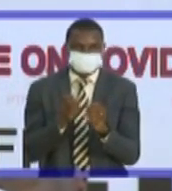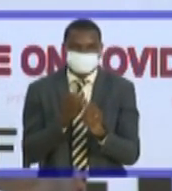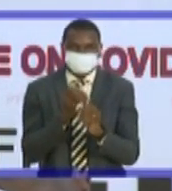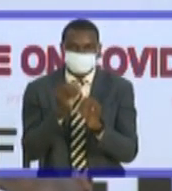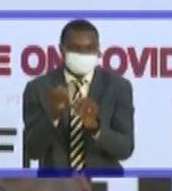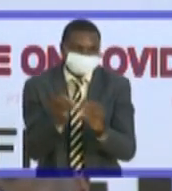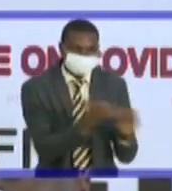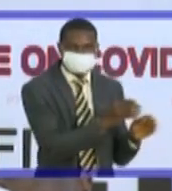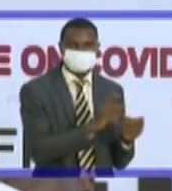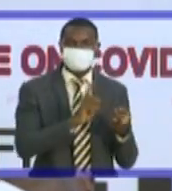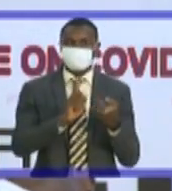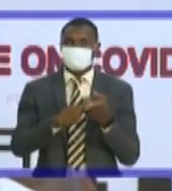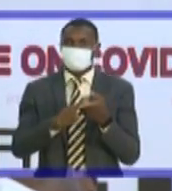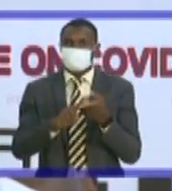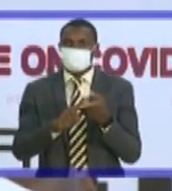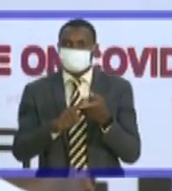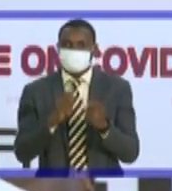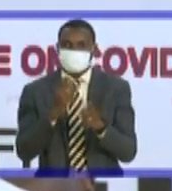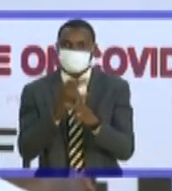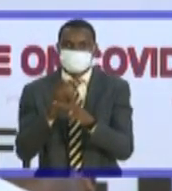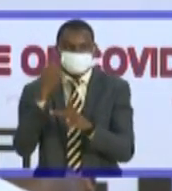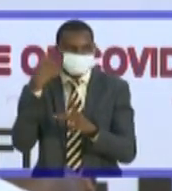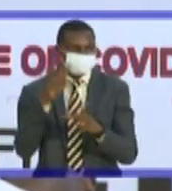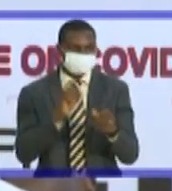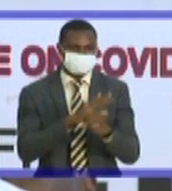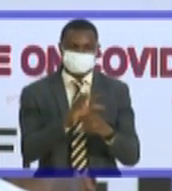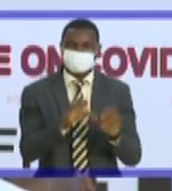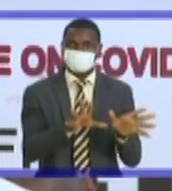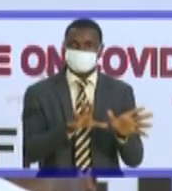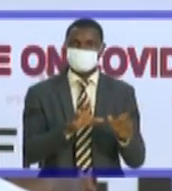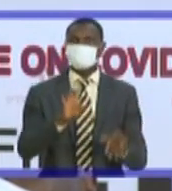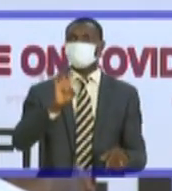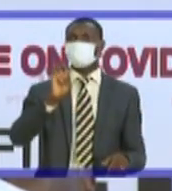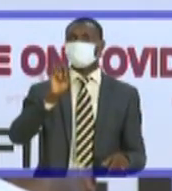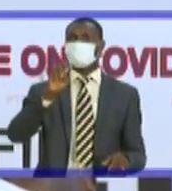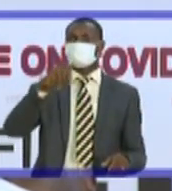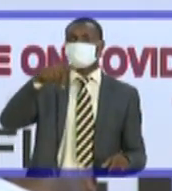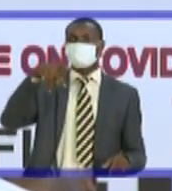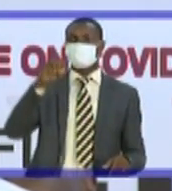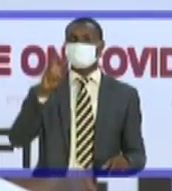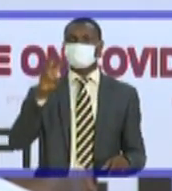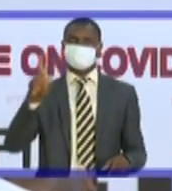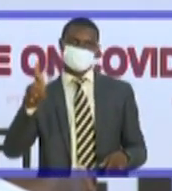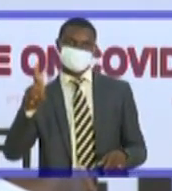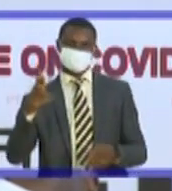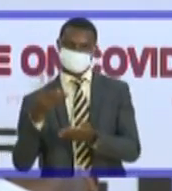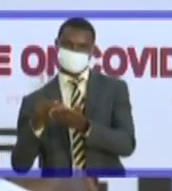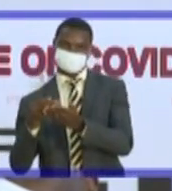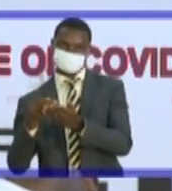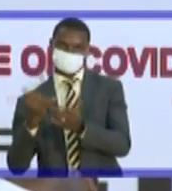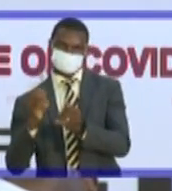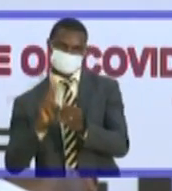address COVID-19. Just NPower. It has always been NPower, NPower,